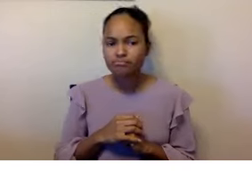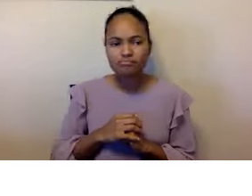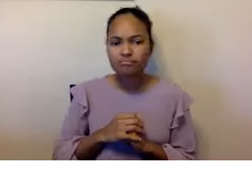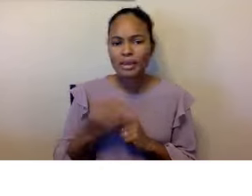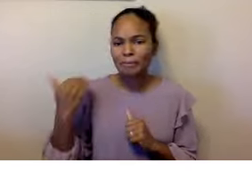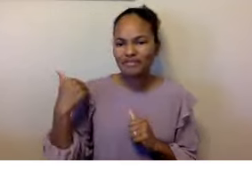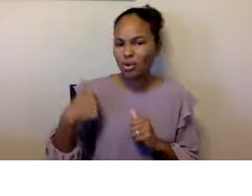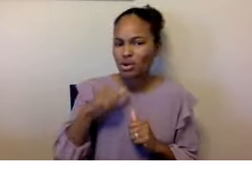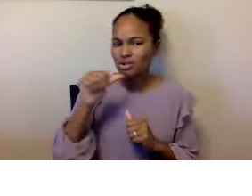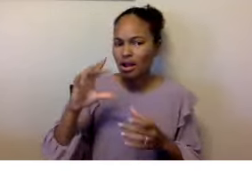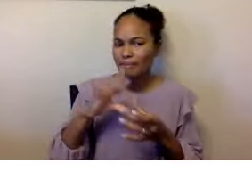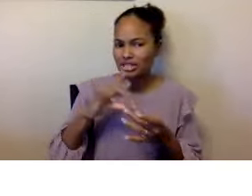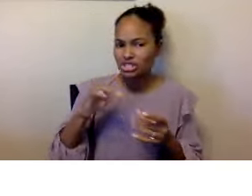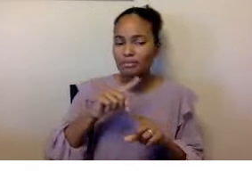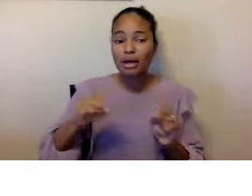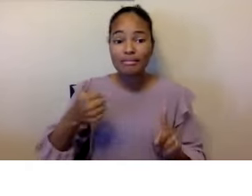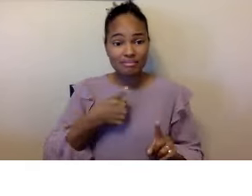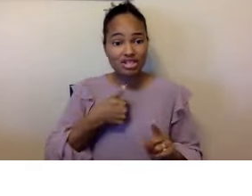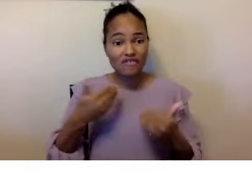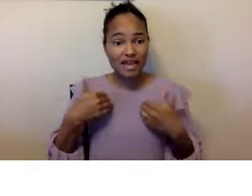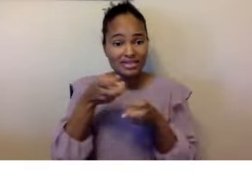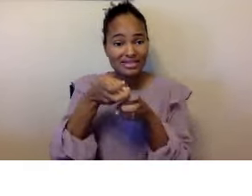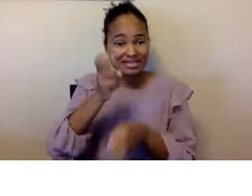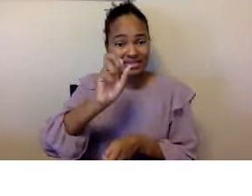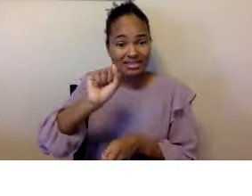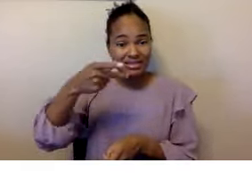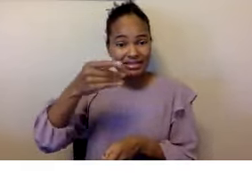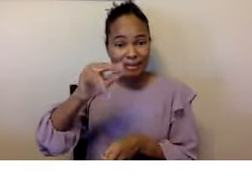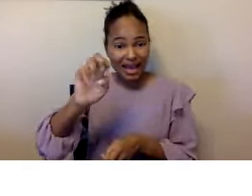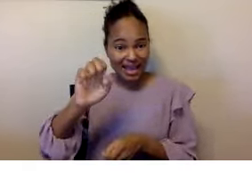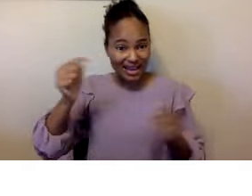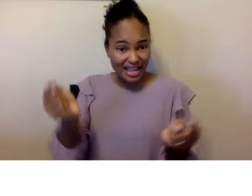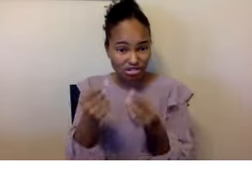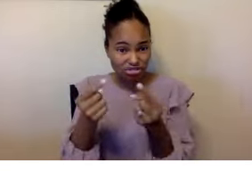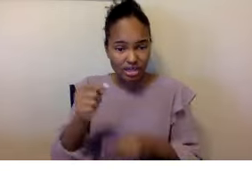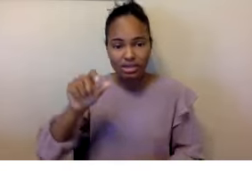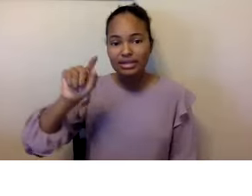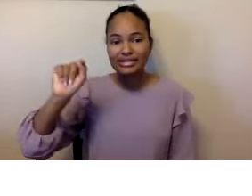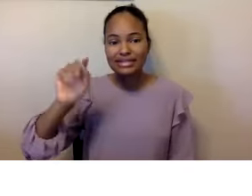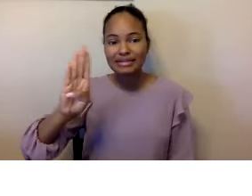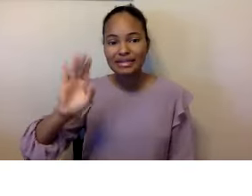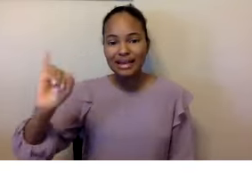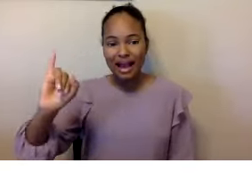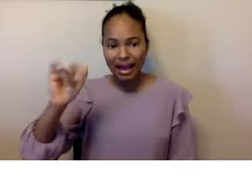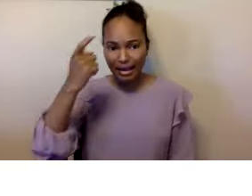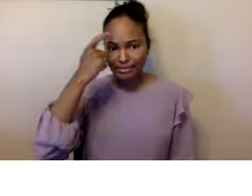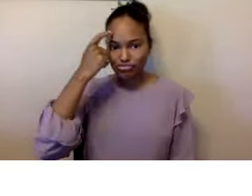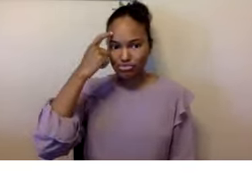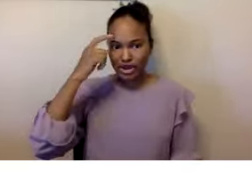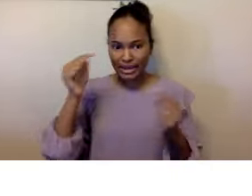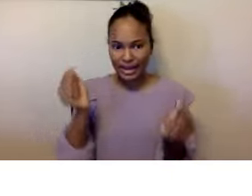have a spinal cord injury, a traumatic brain injury, and I have